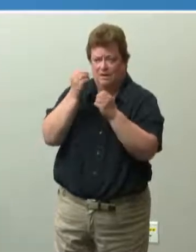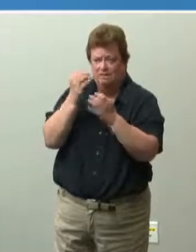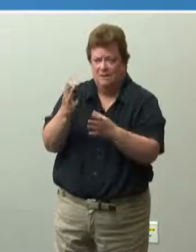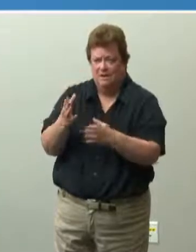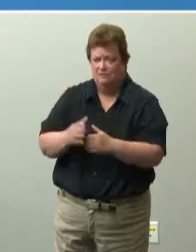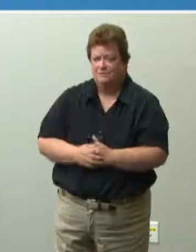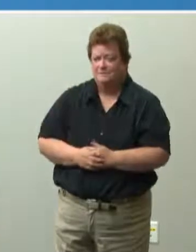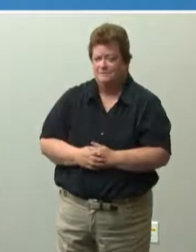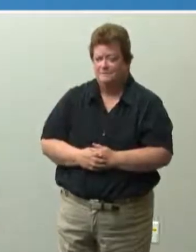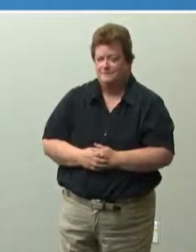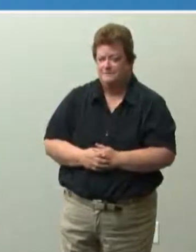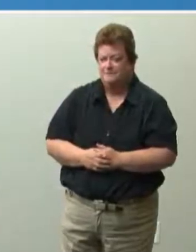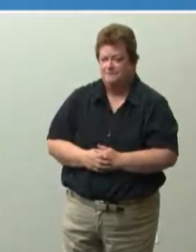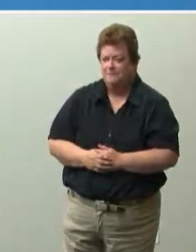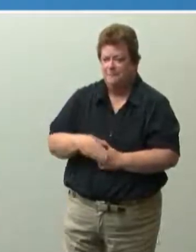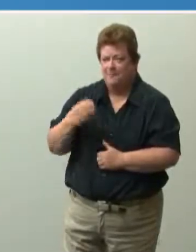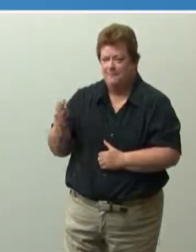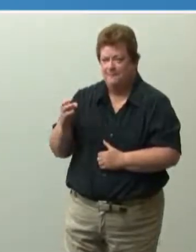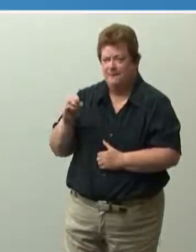Eva?